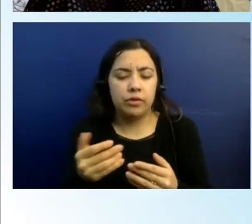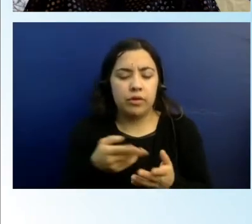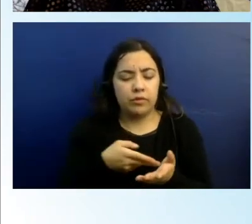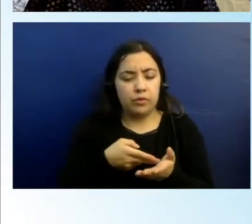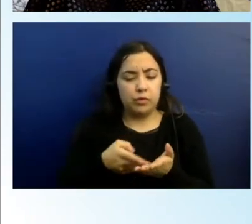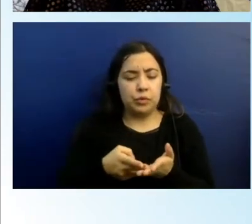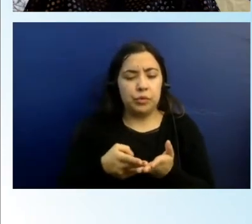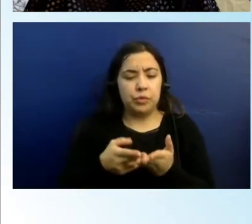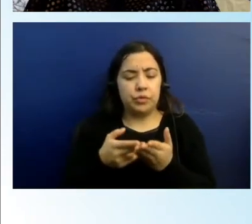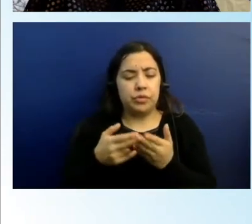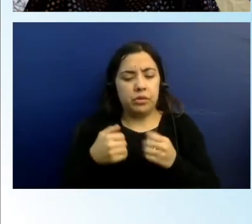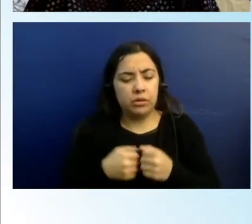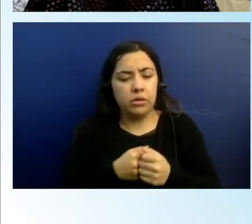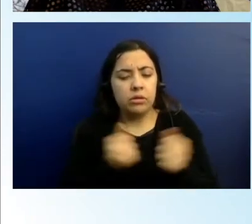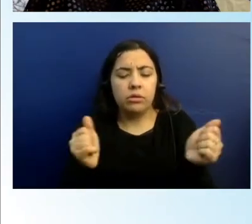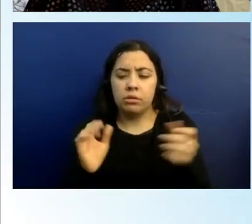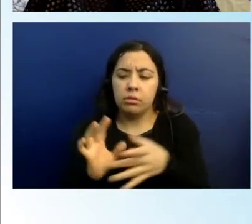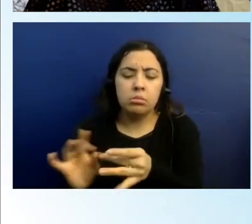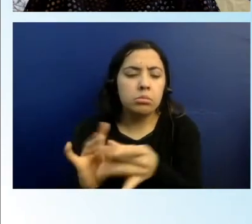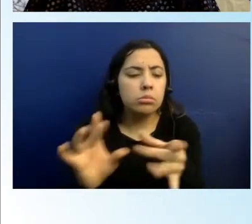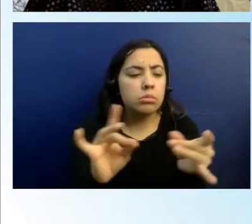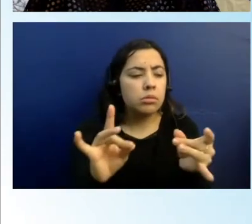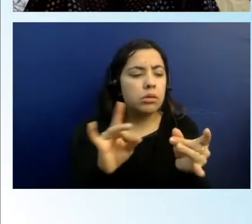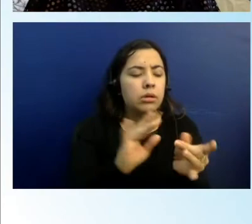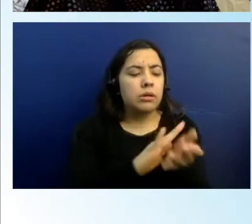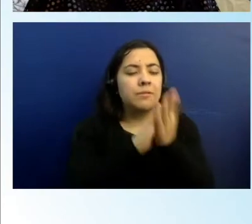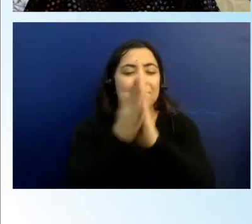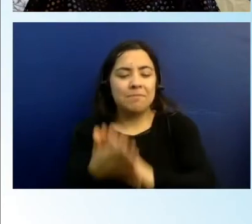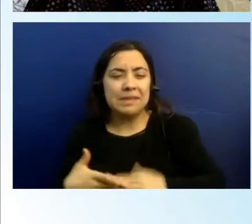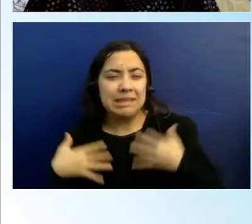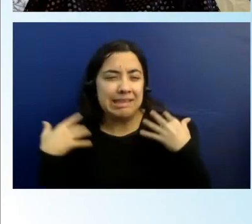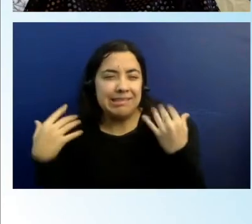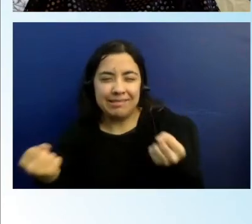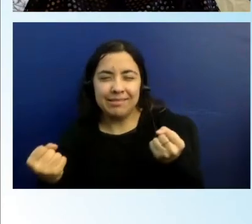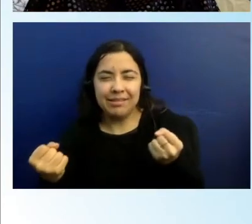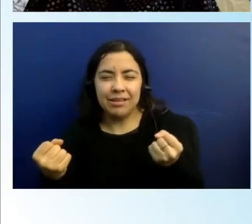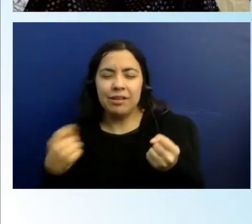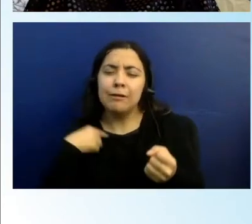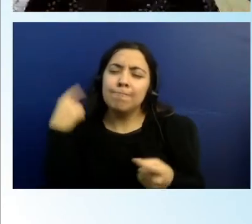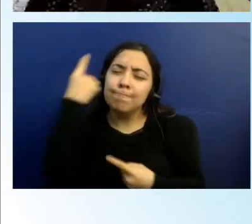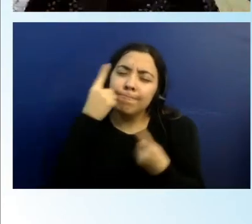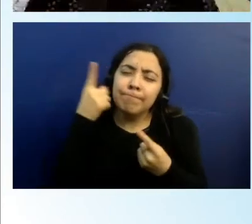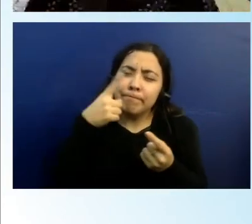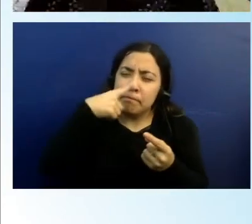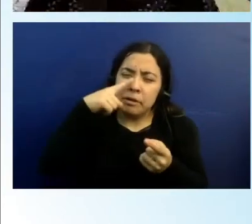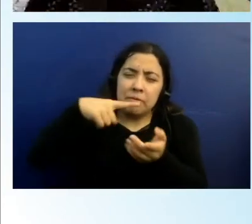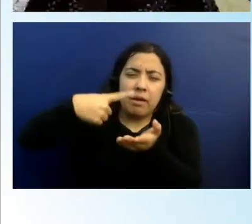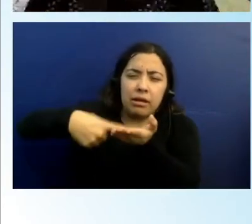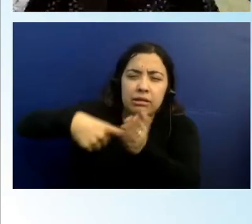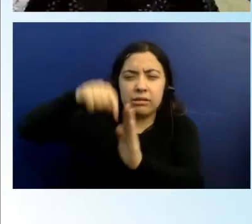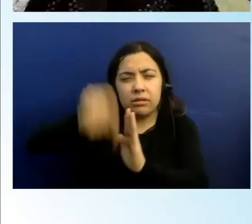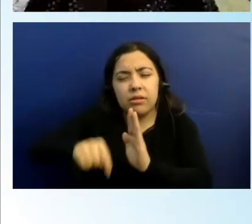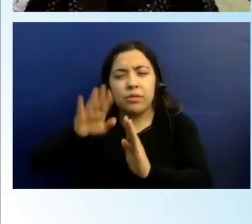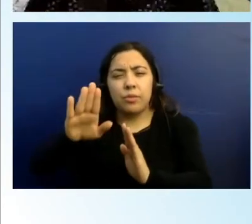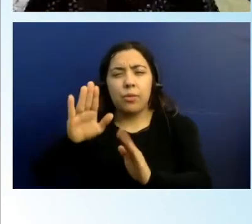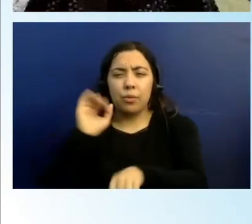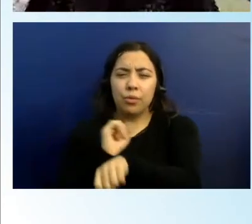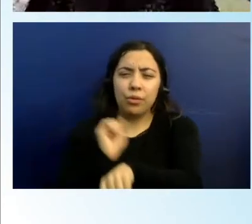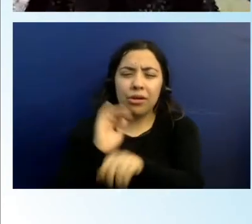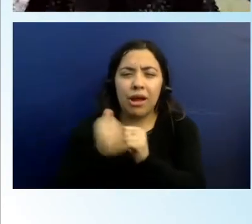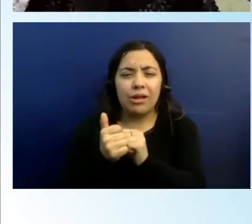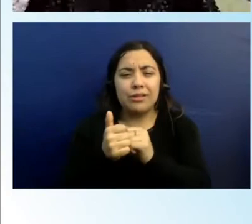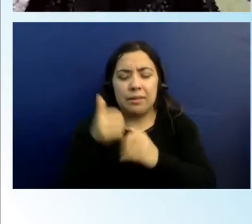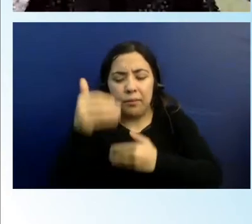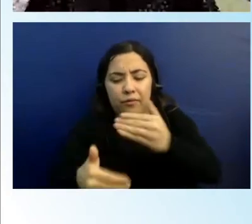it back to that and talk more deliberately about how your work moves along that progression from truth-telling to healing.